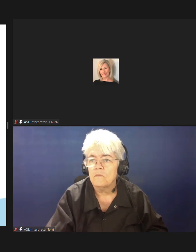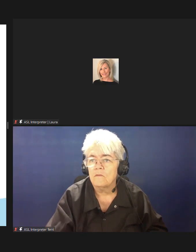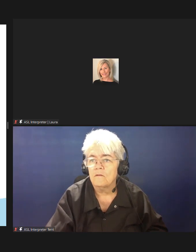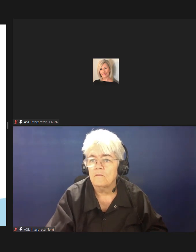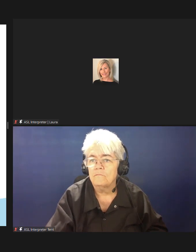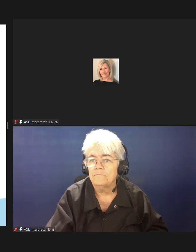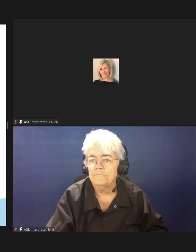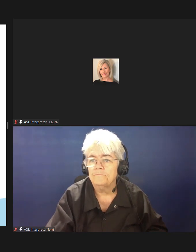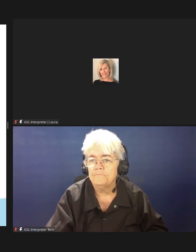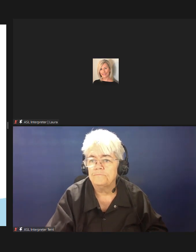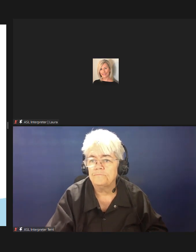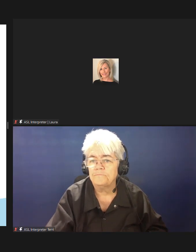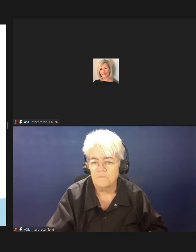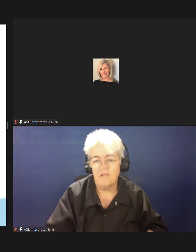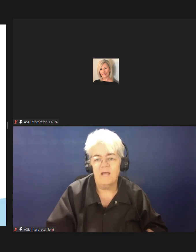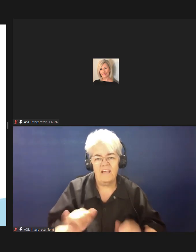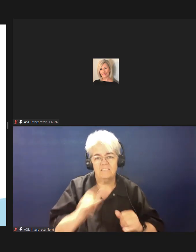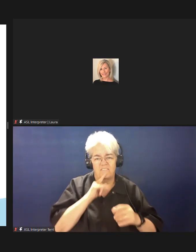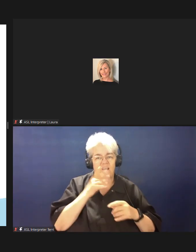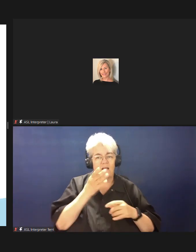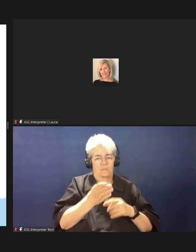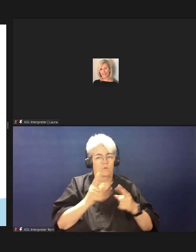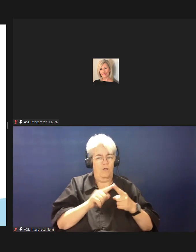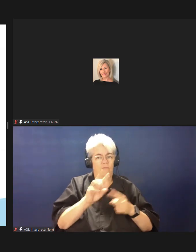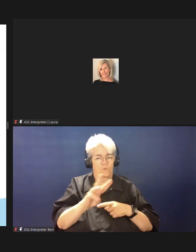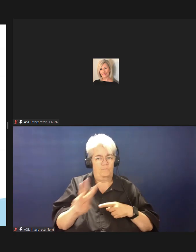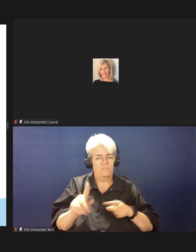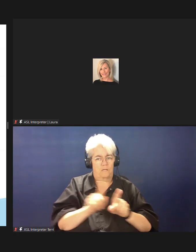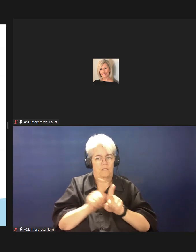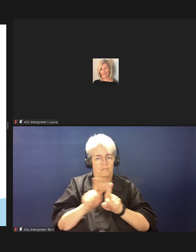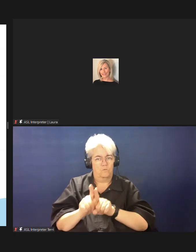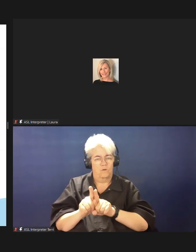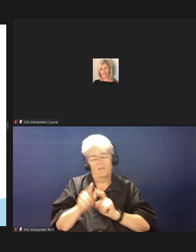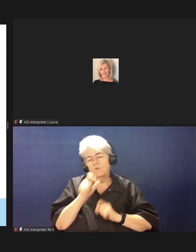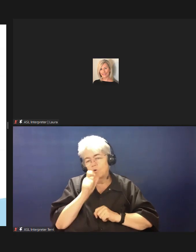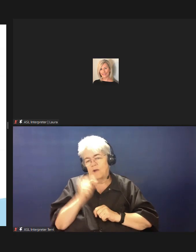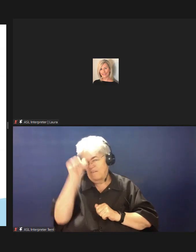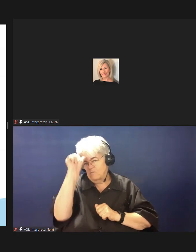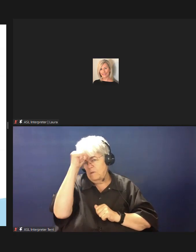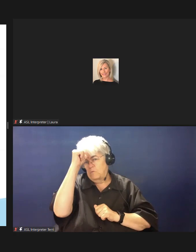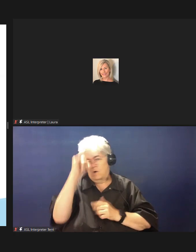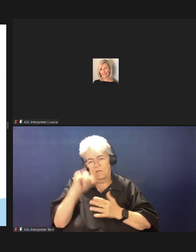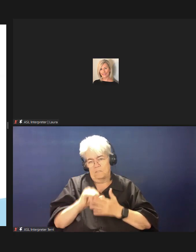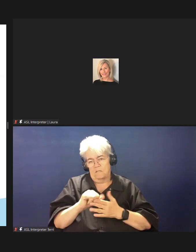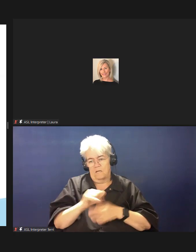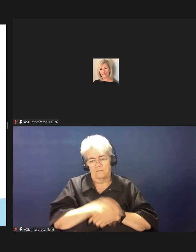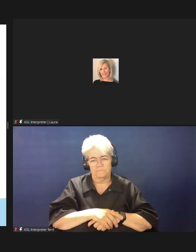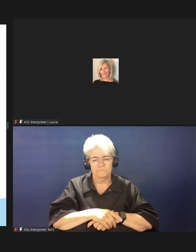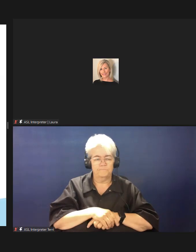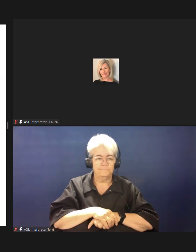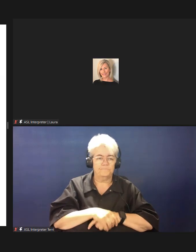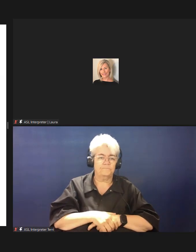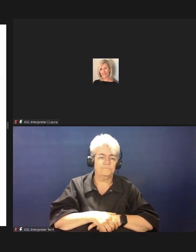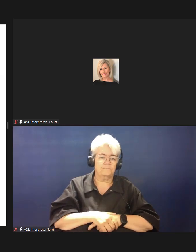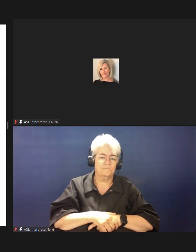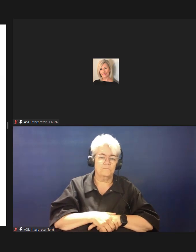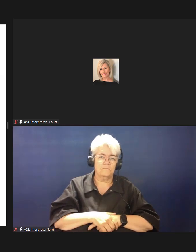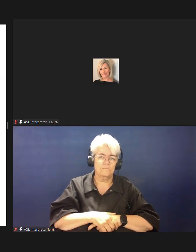that's available on our website as well. So you don't have to memorize any of that stuff.